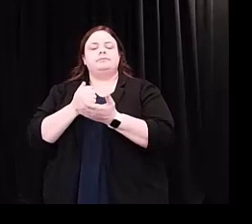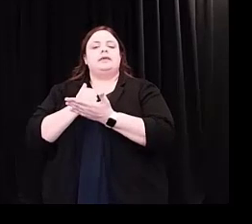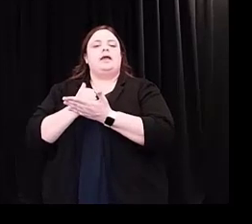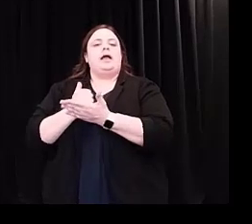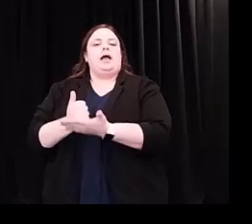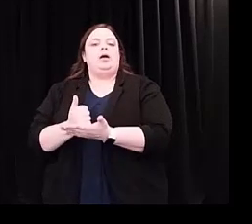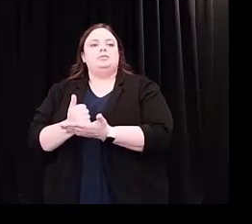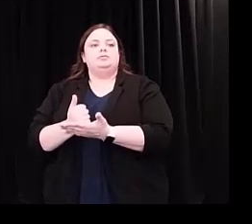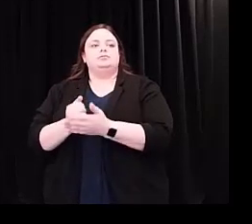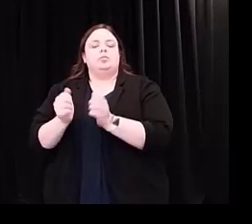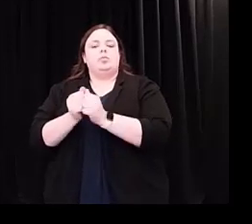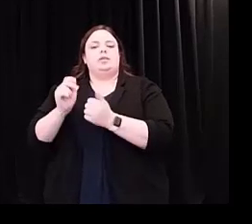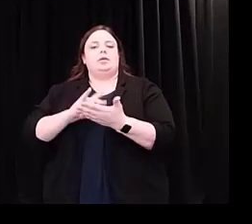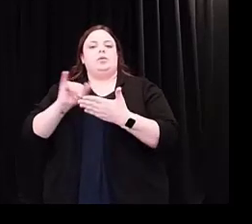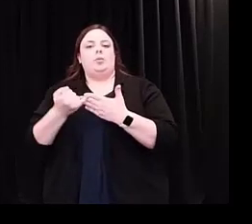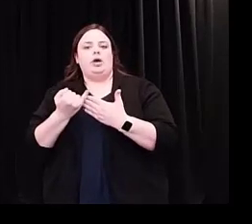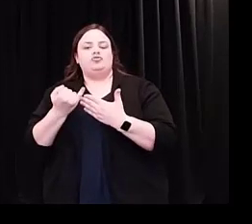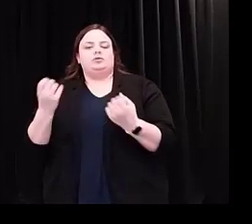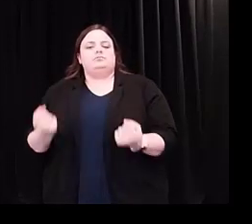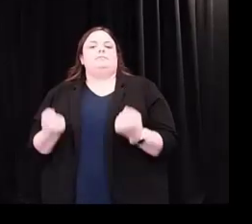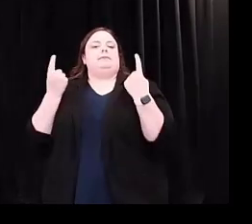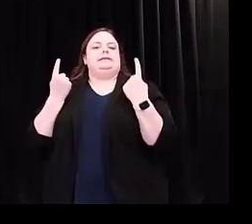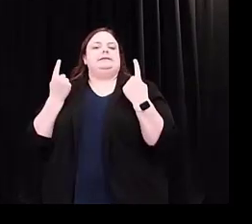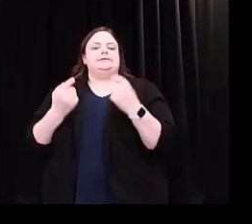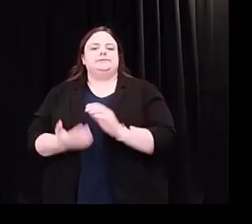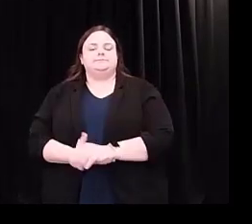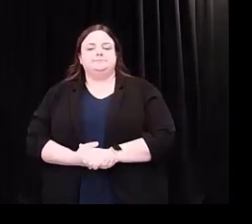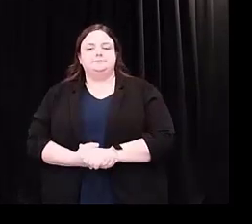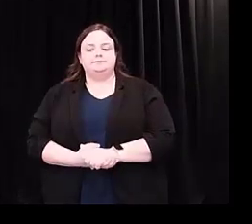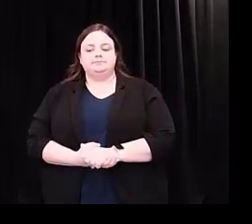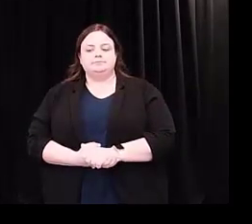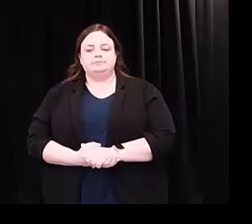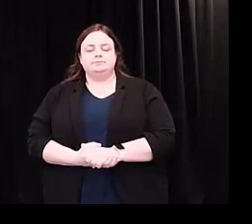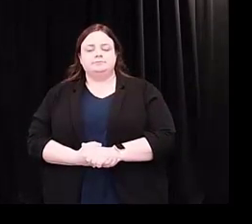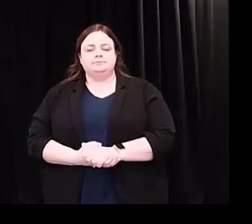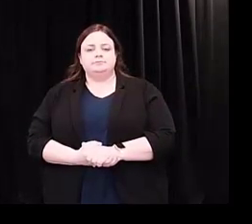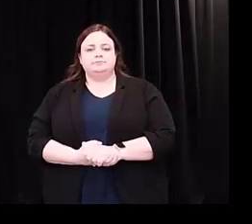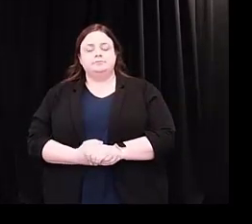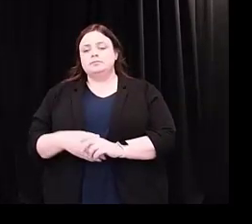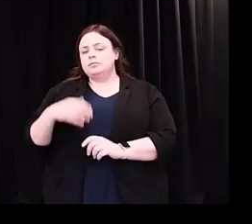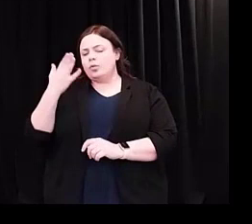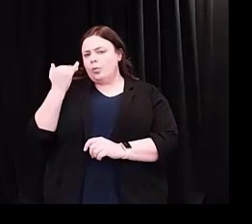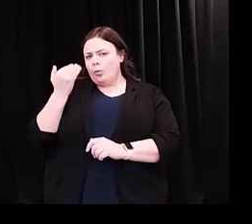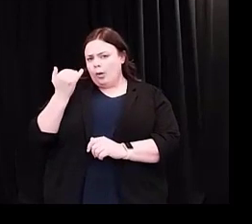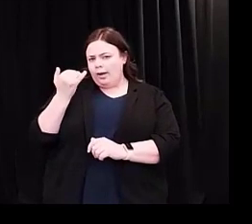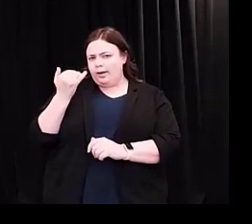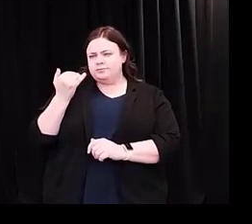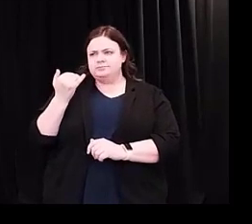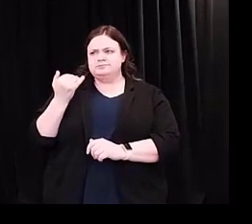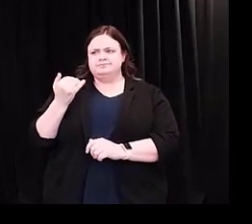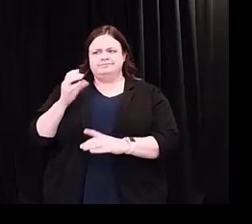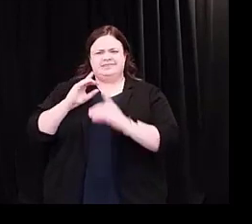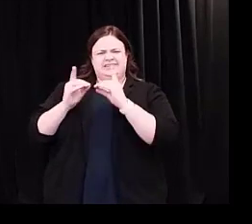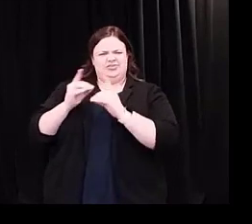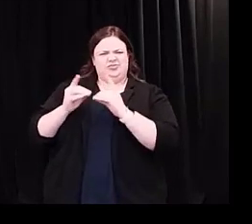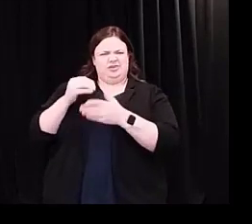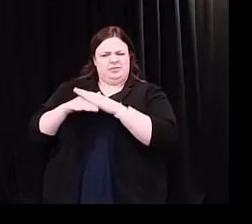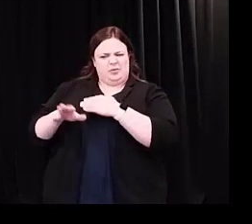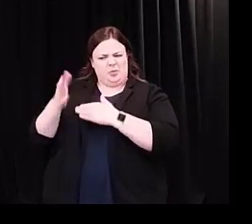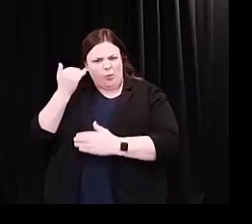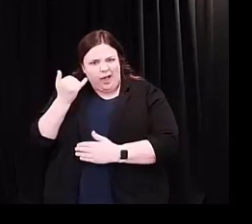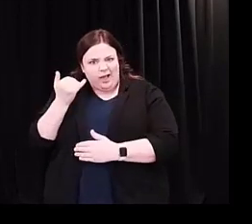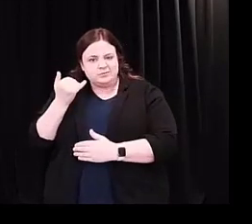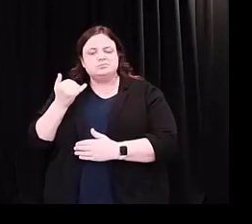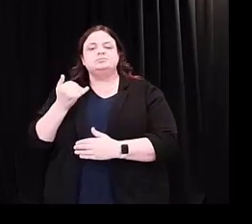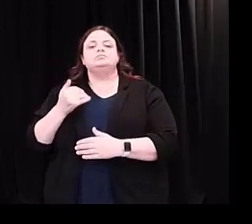project make sense. So why? Why are we doing digital accessibility? There's the Americans with